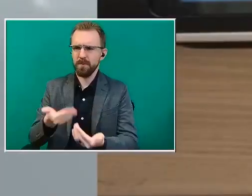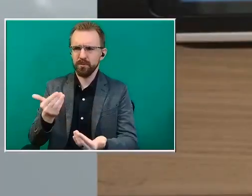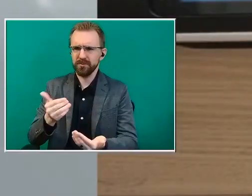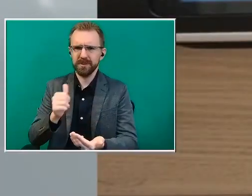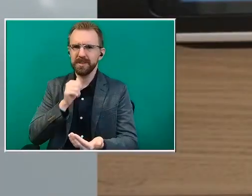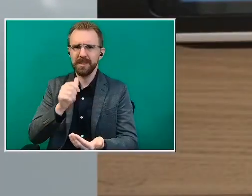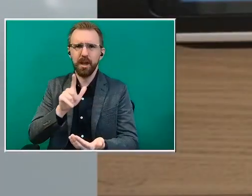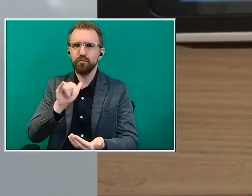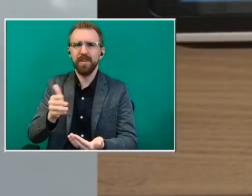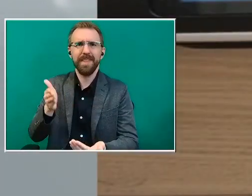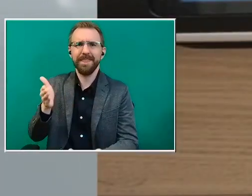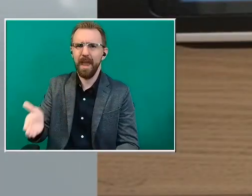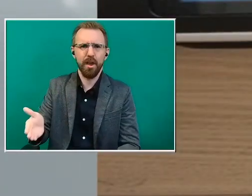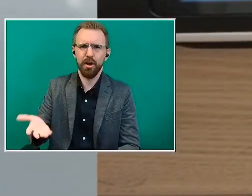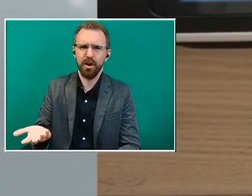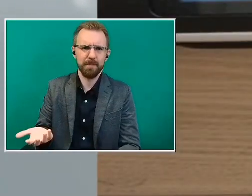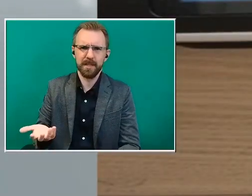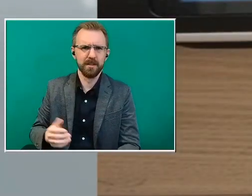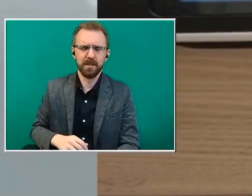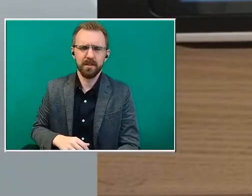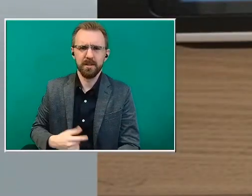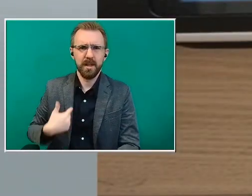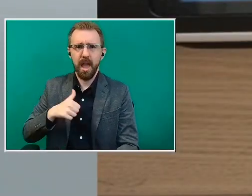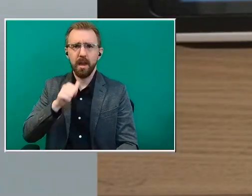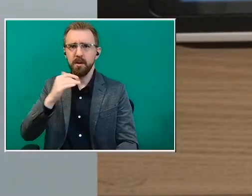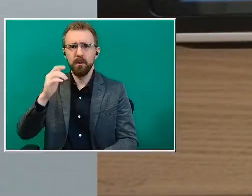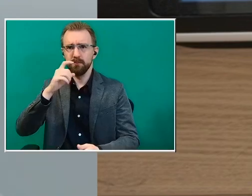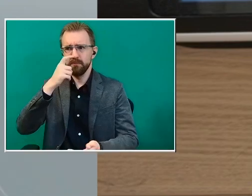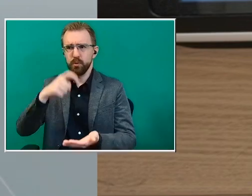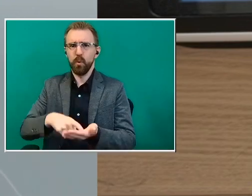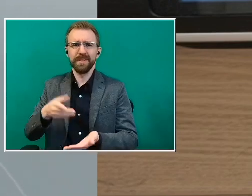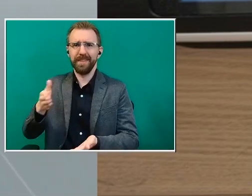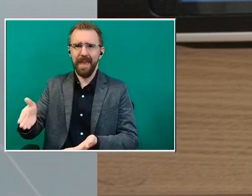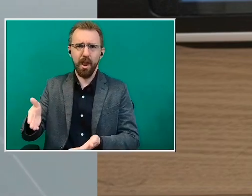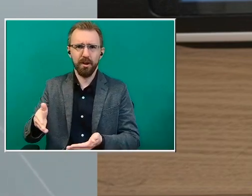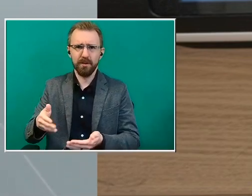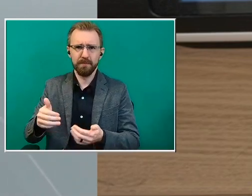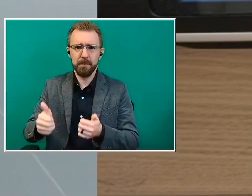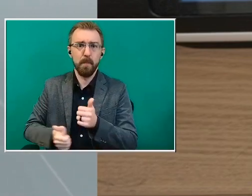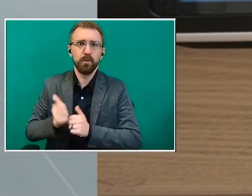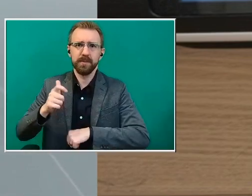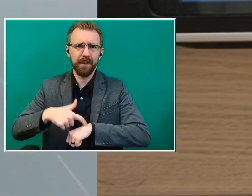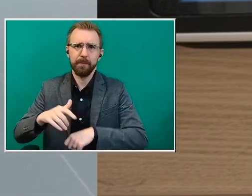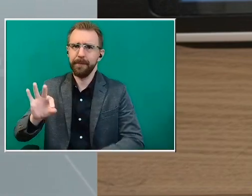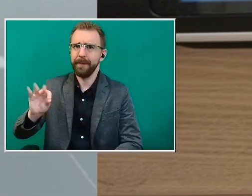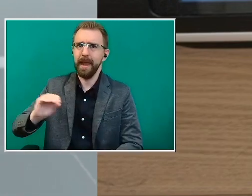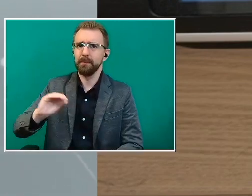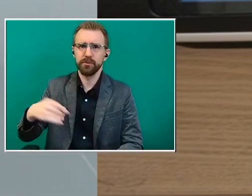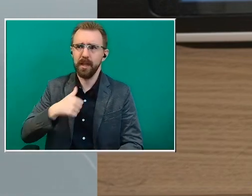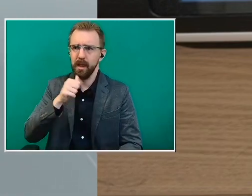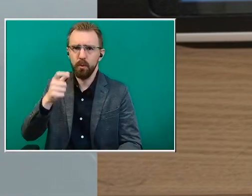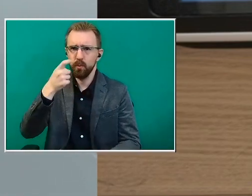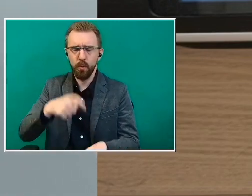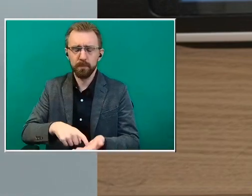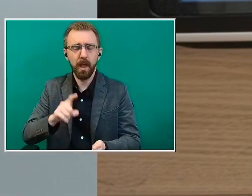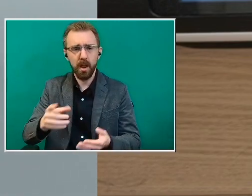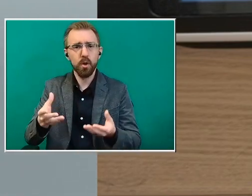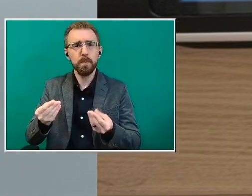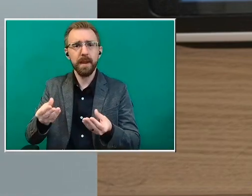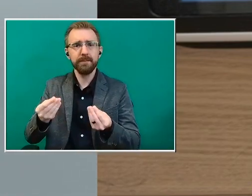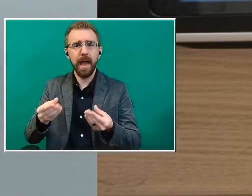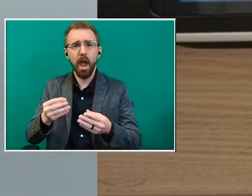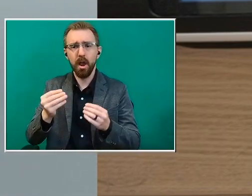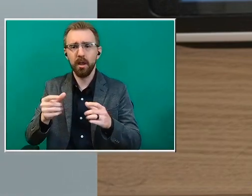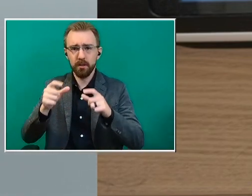mean, I don't even notice that it's there 90% of the time. But yeah, the humidifier absolutely helps quite a bit. I